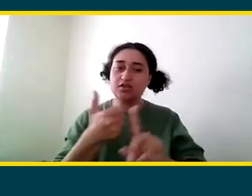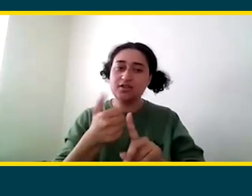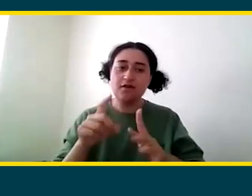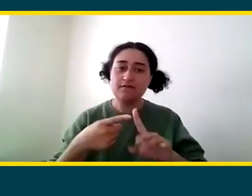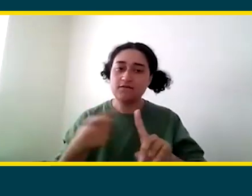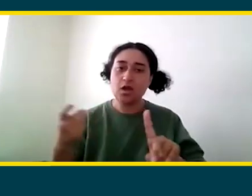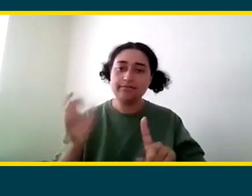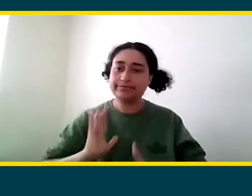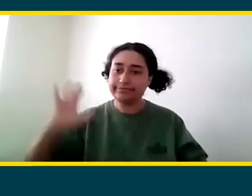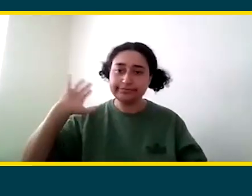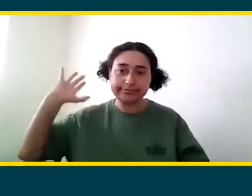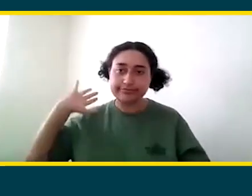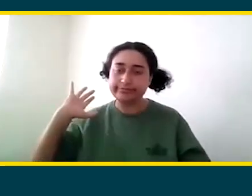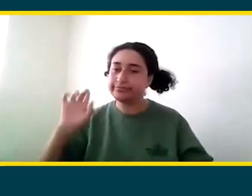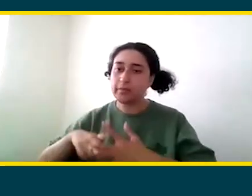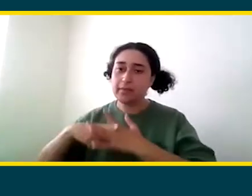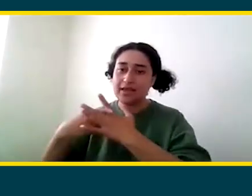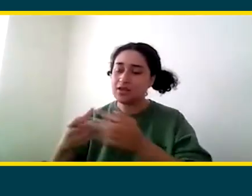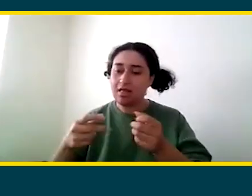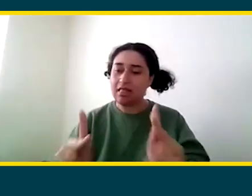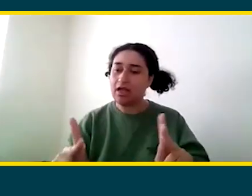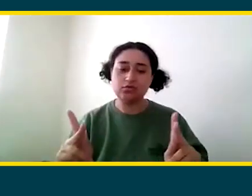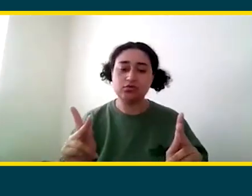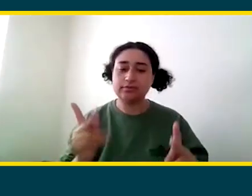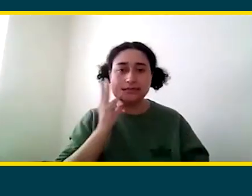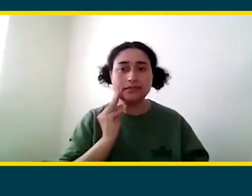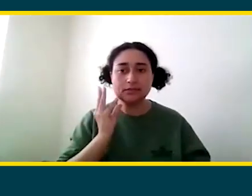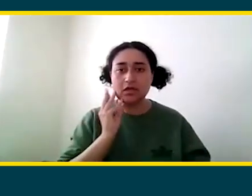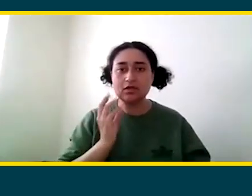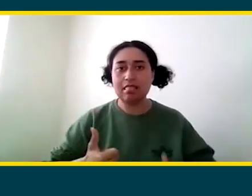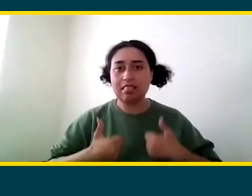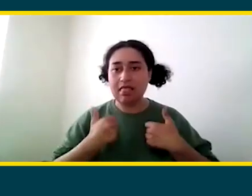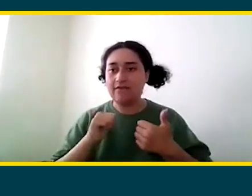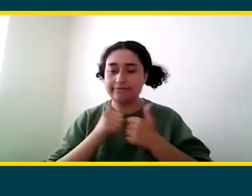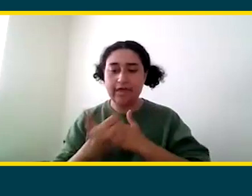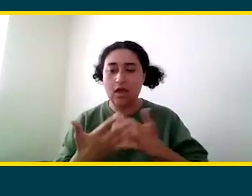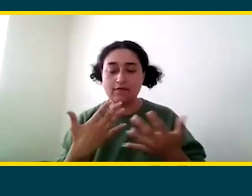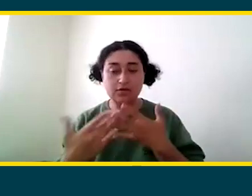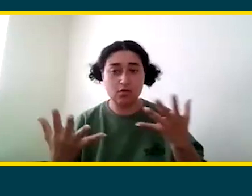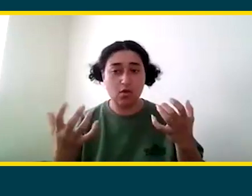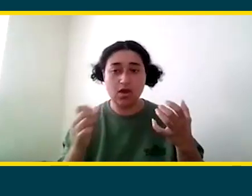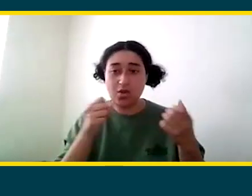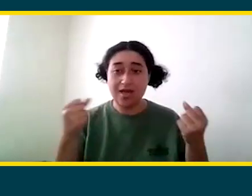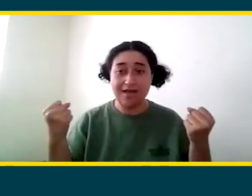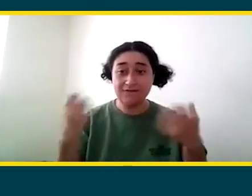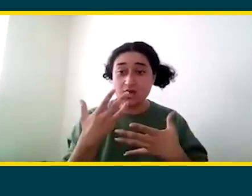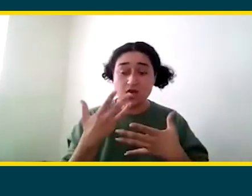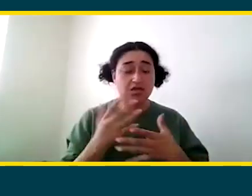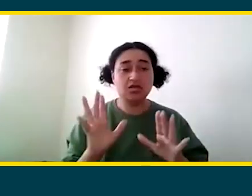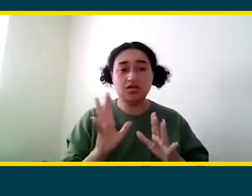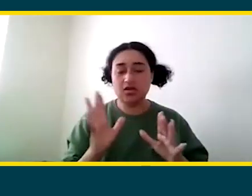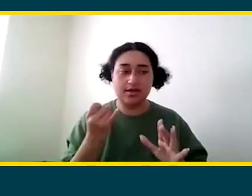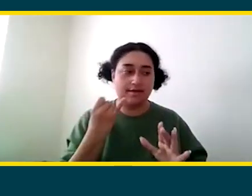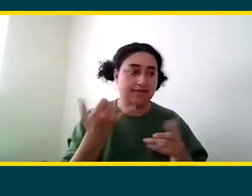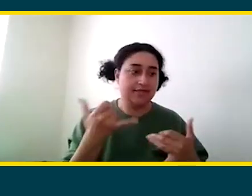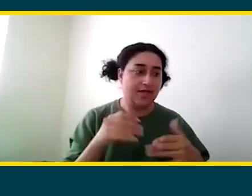And, you're allowed to exist in any space. And you don't have that fear of, am I going to still